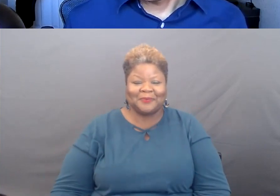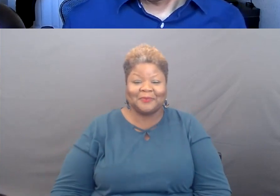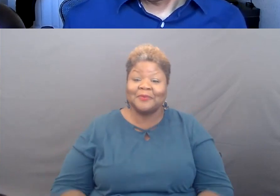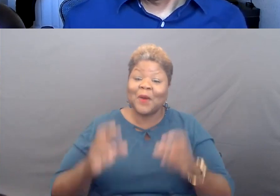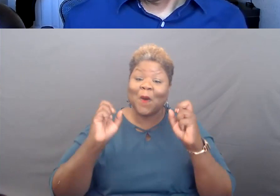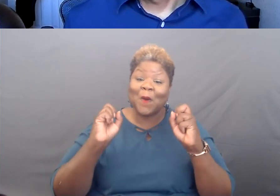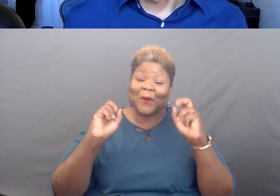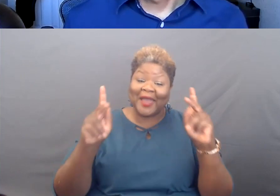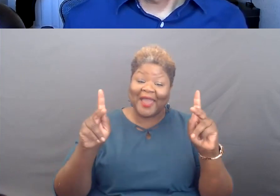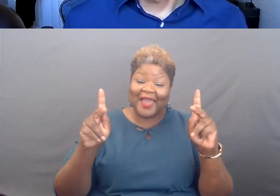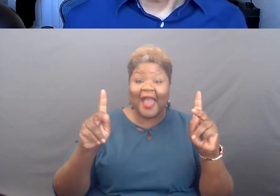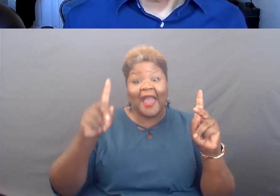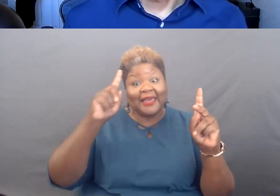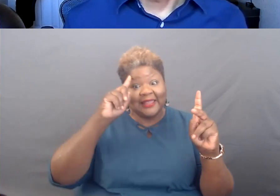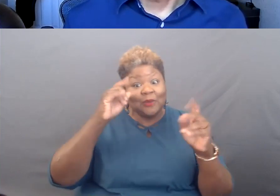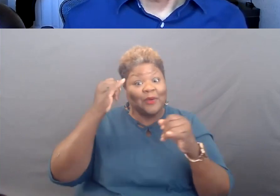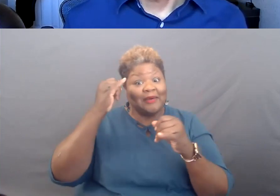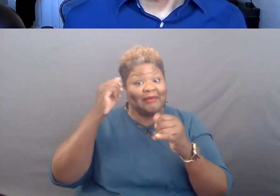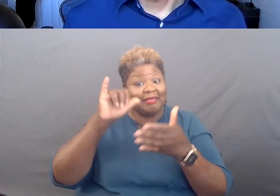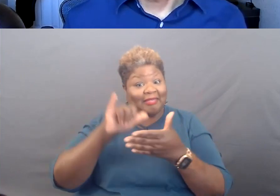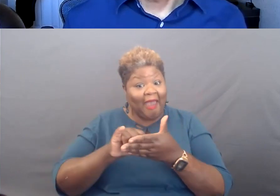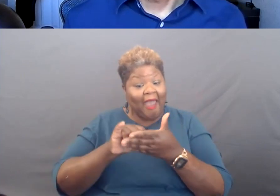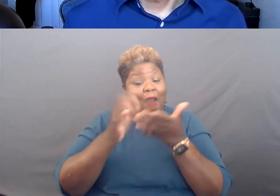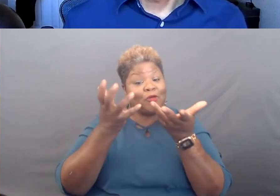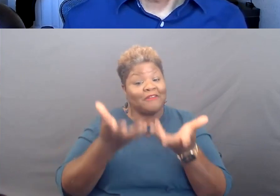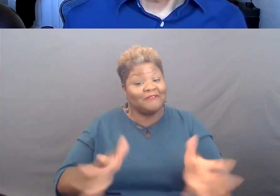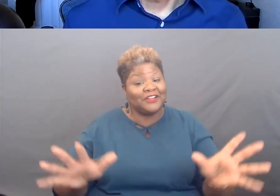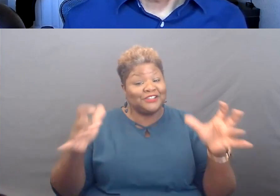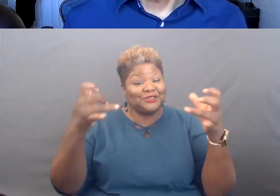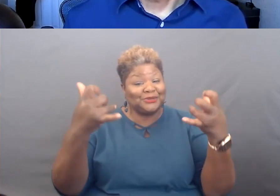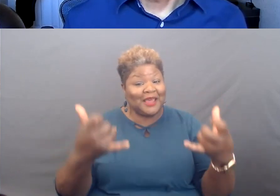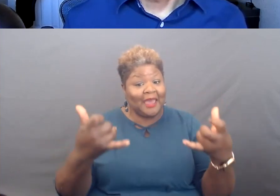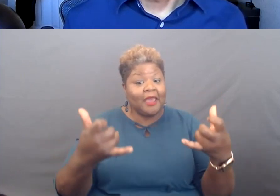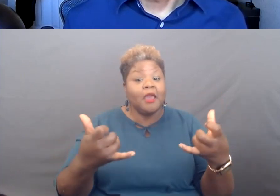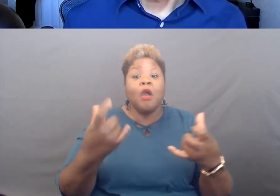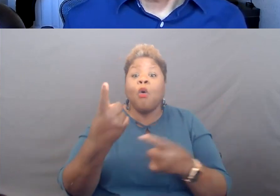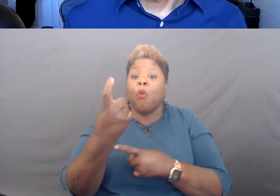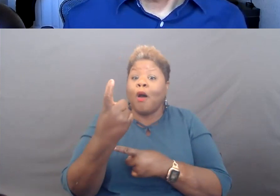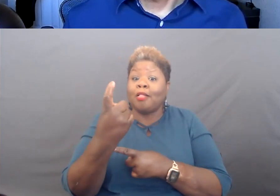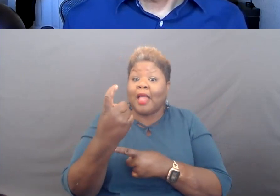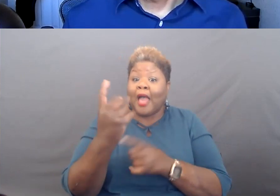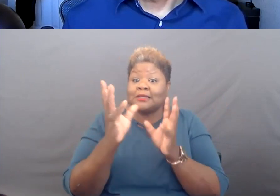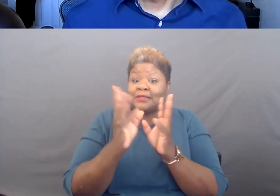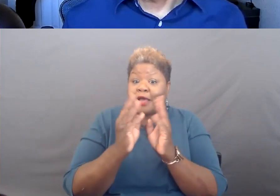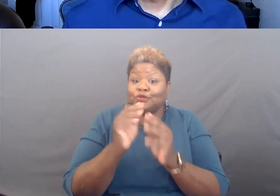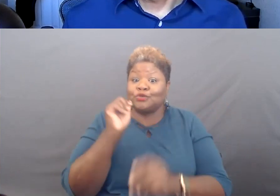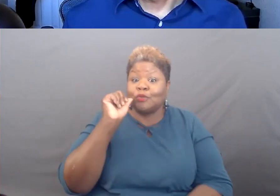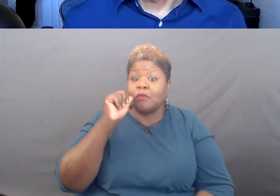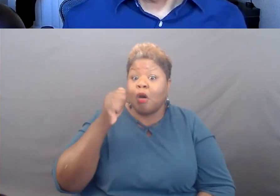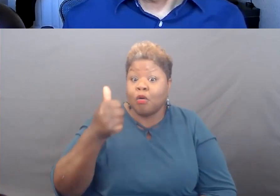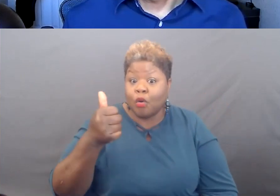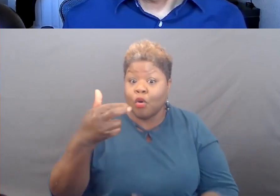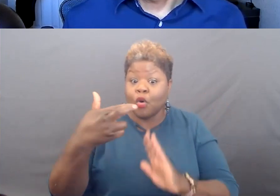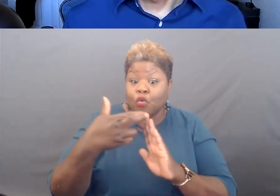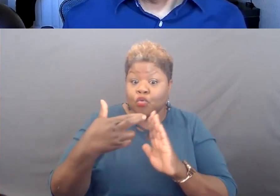okay, so I think with that, we're going to wrap up for the day. We have one last session tomorrow, and to register,